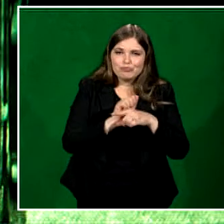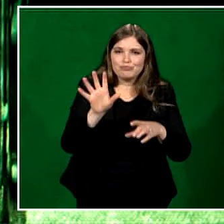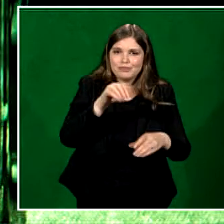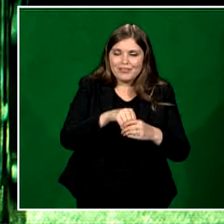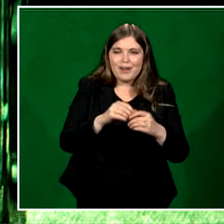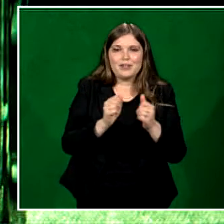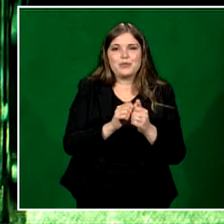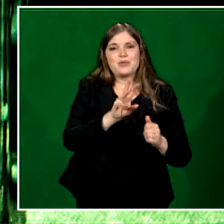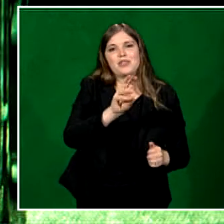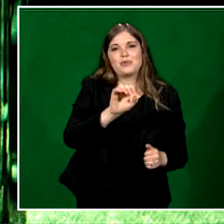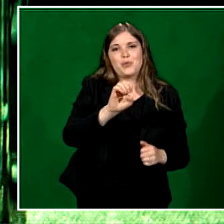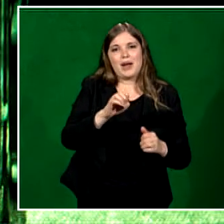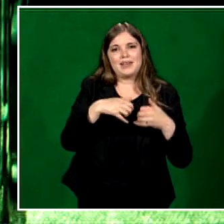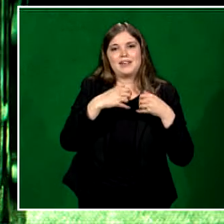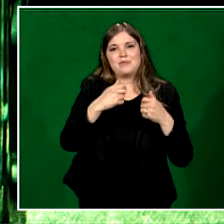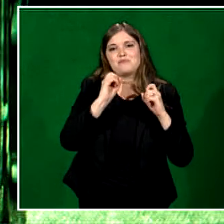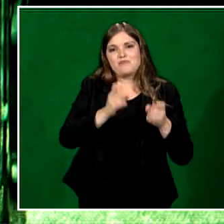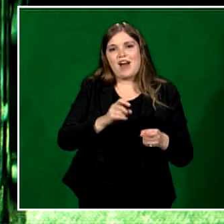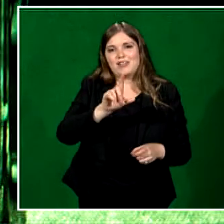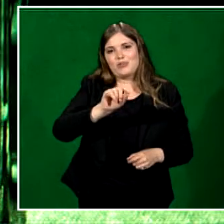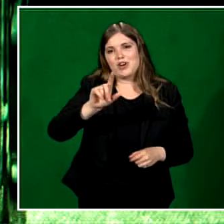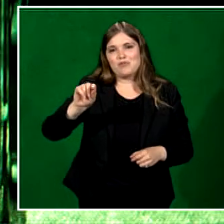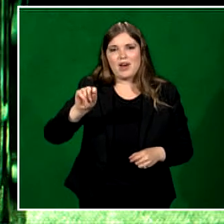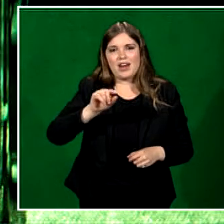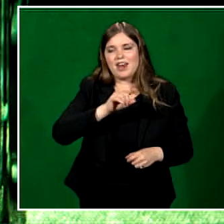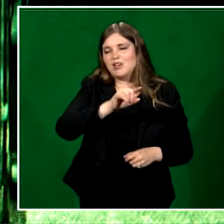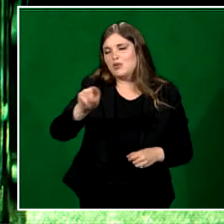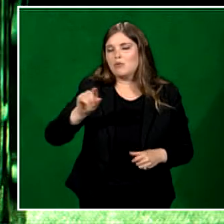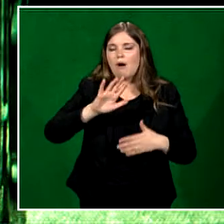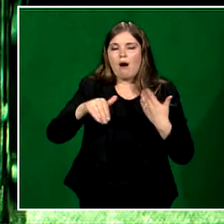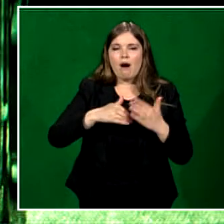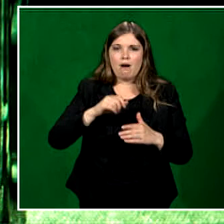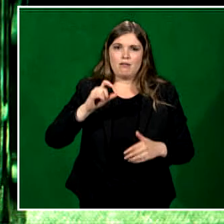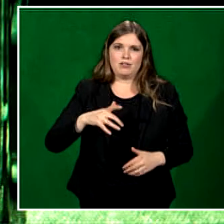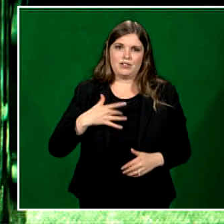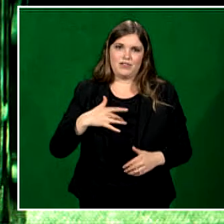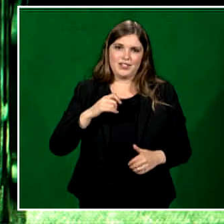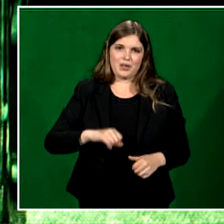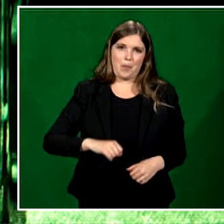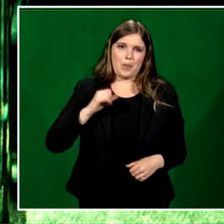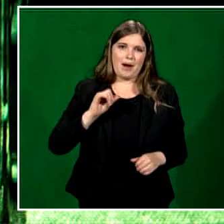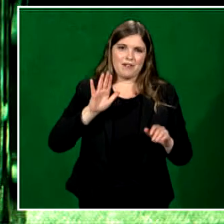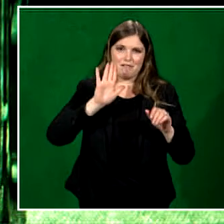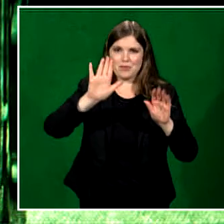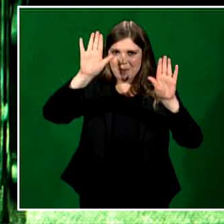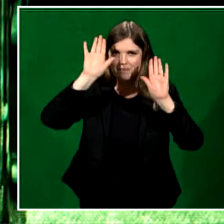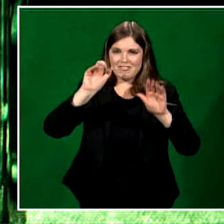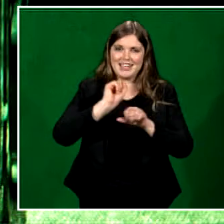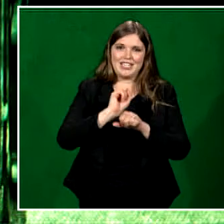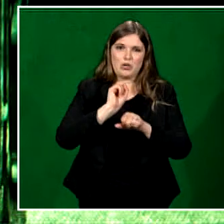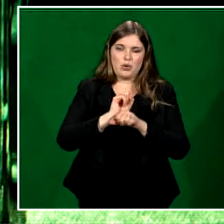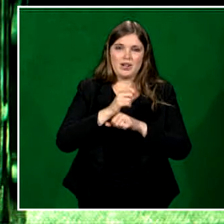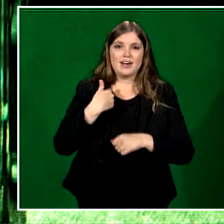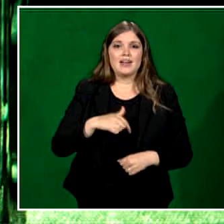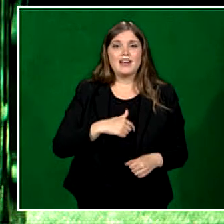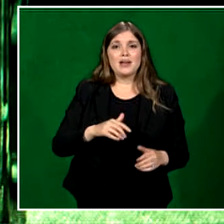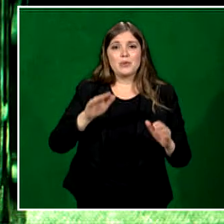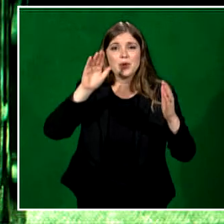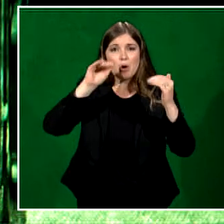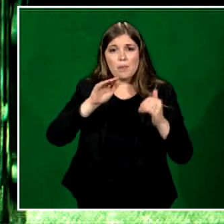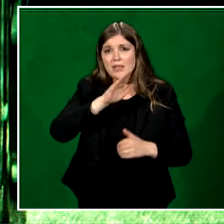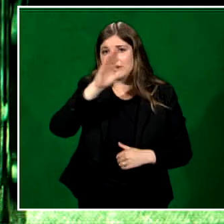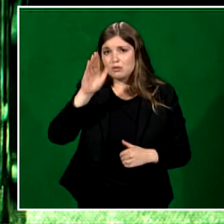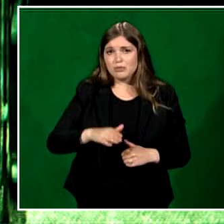2020. It's incredible. You should all be so proud of your amazing work, and we hope that you never stop